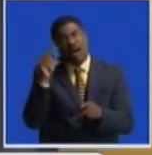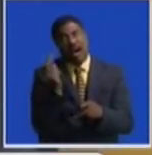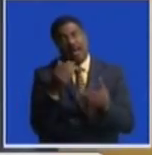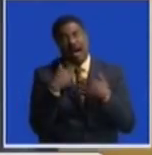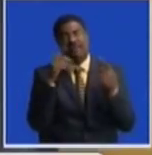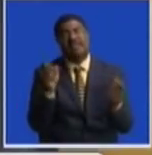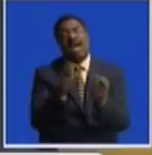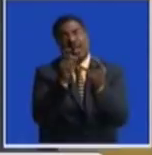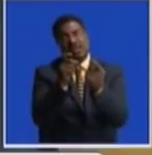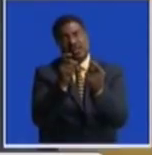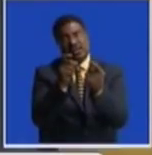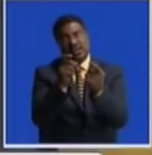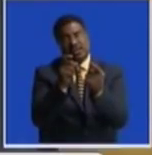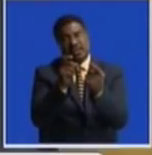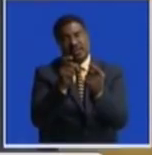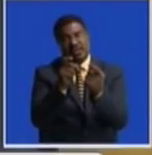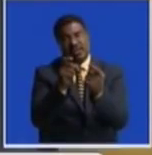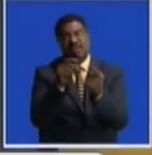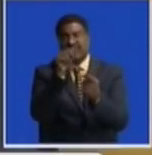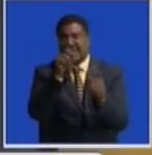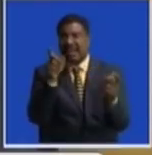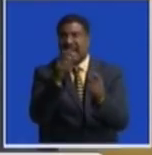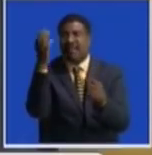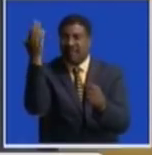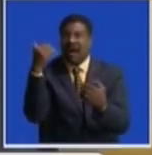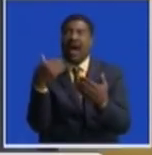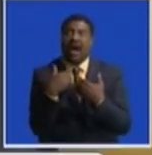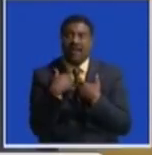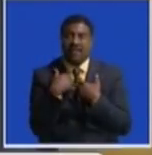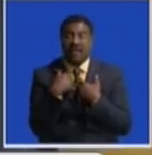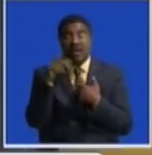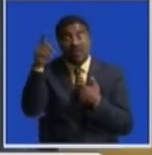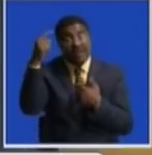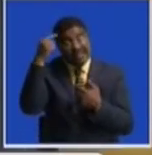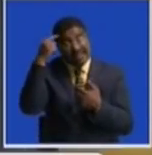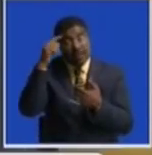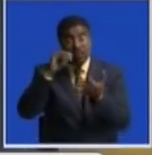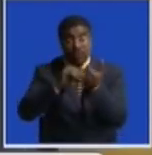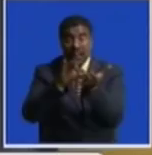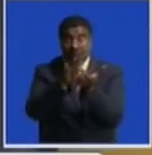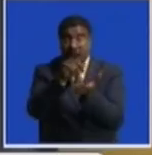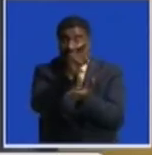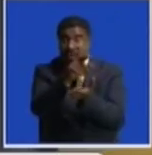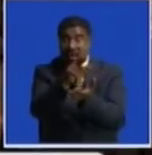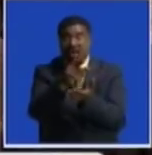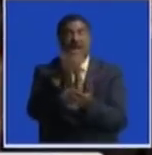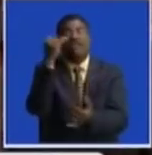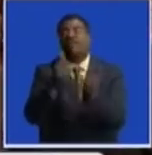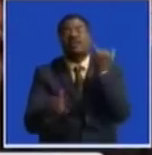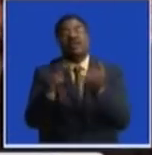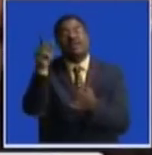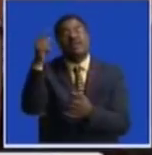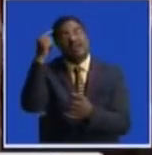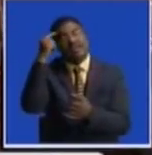challenges which have been there for some time. People, they are thinking that this social price transfer now has come to an end.